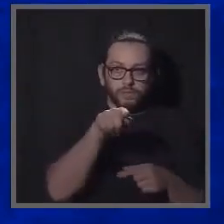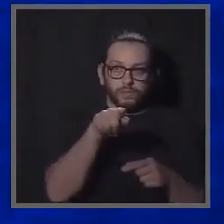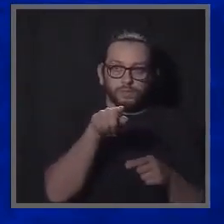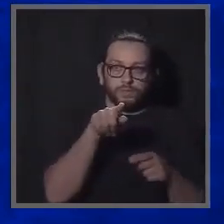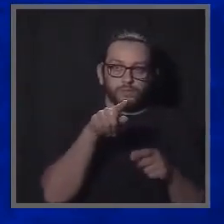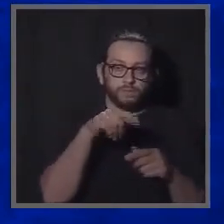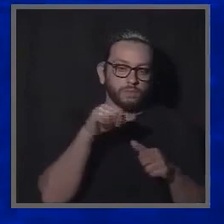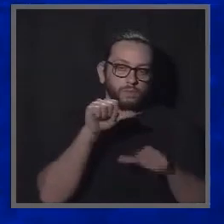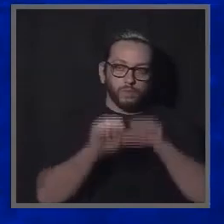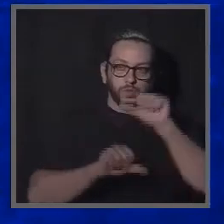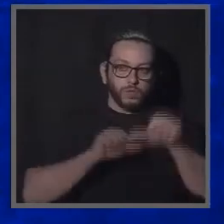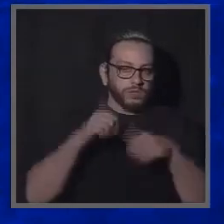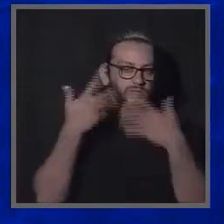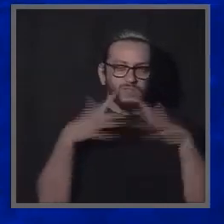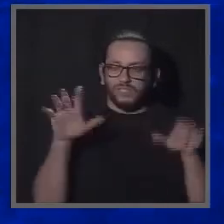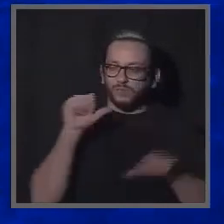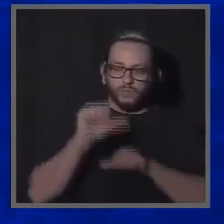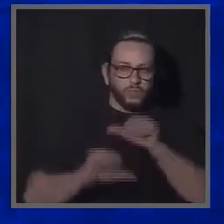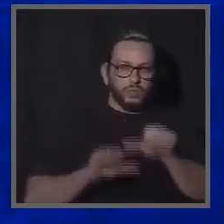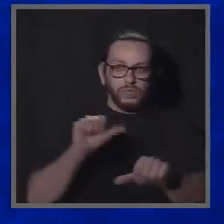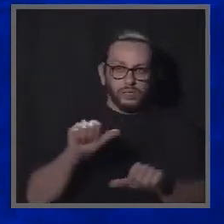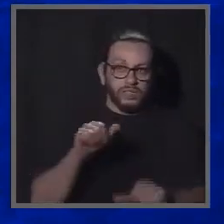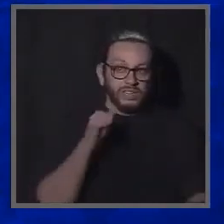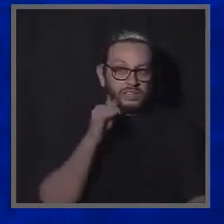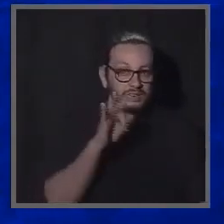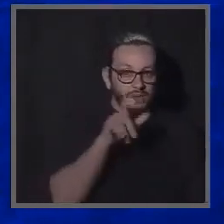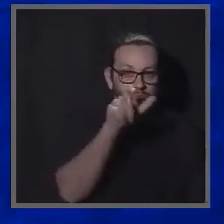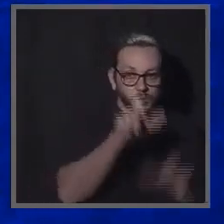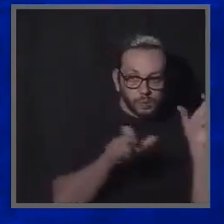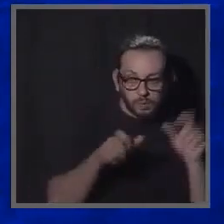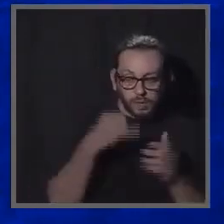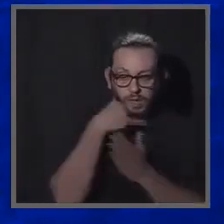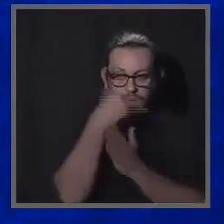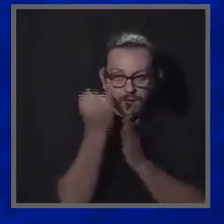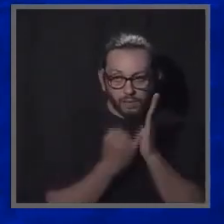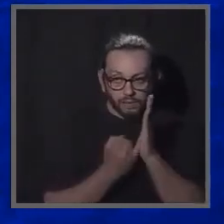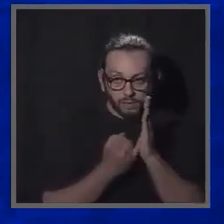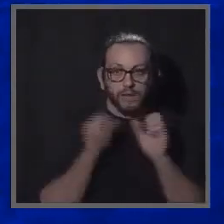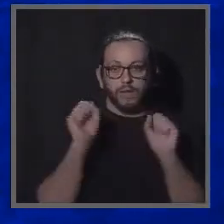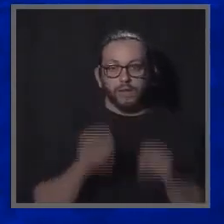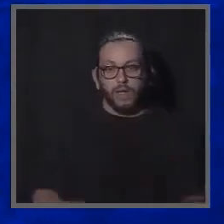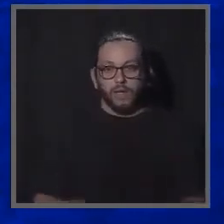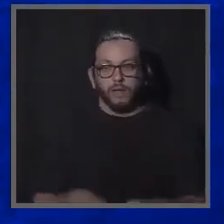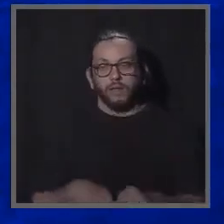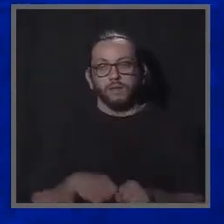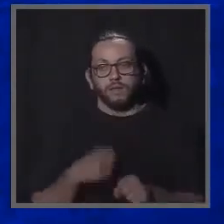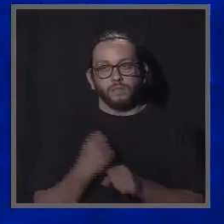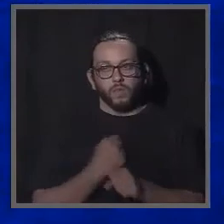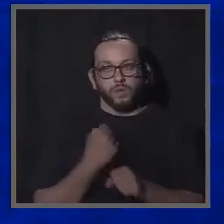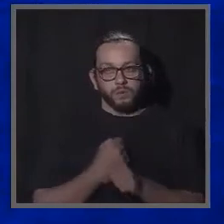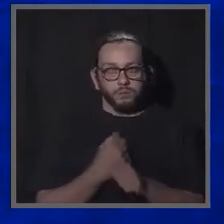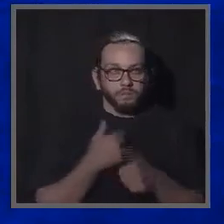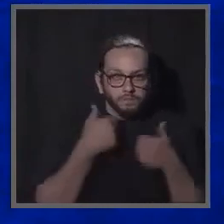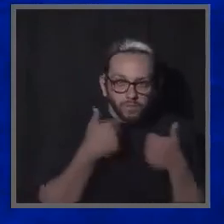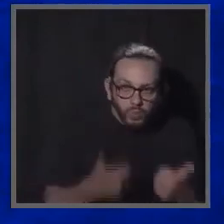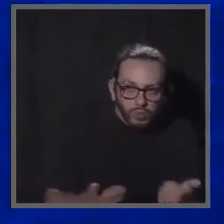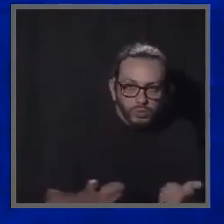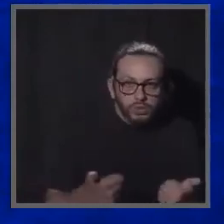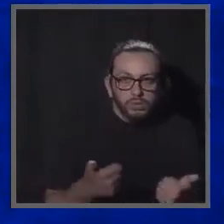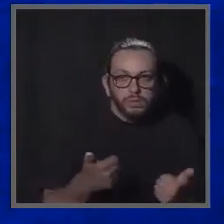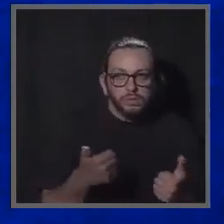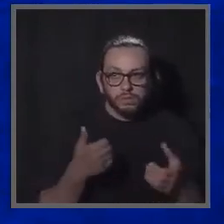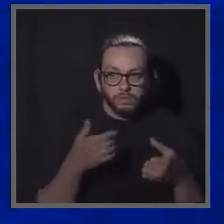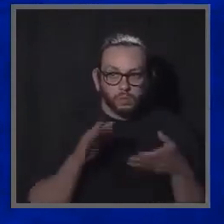And when you have artists that can work well and engage with